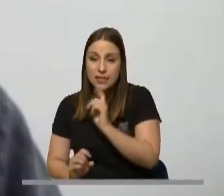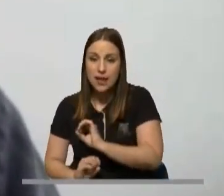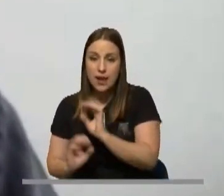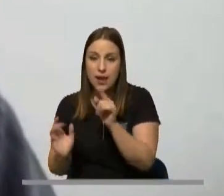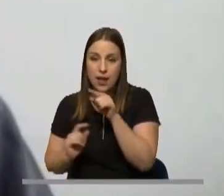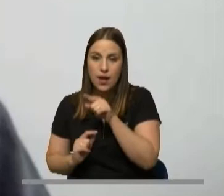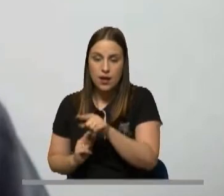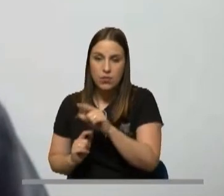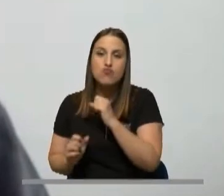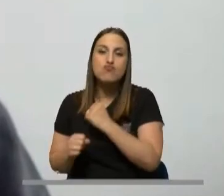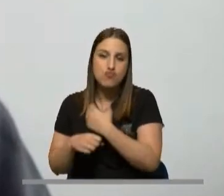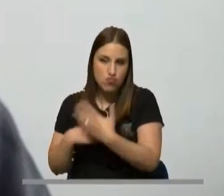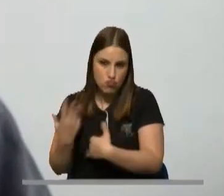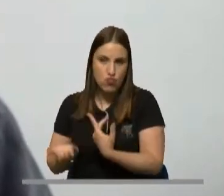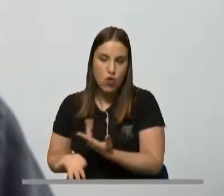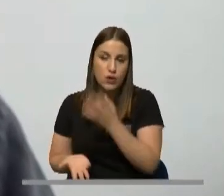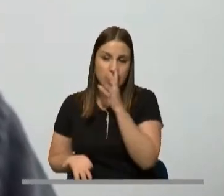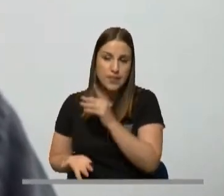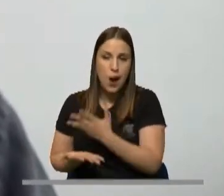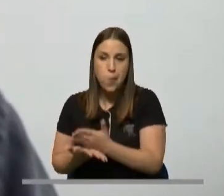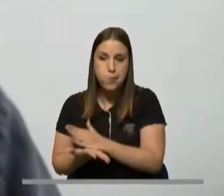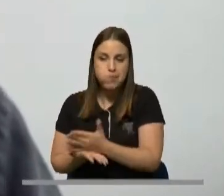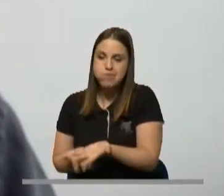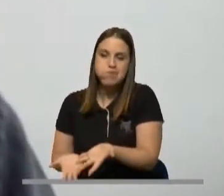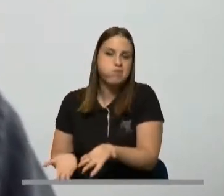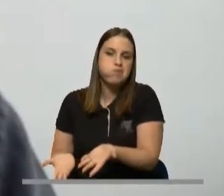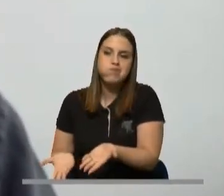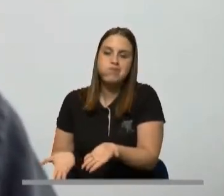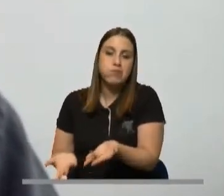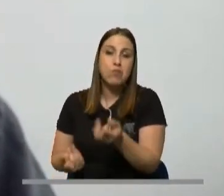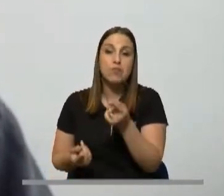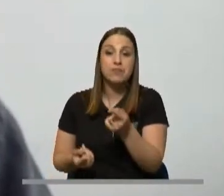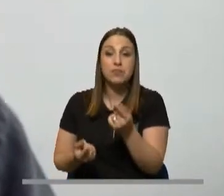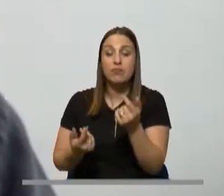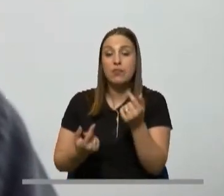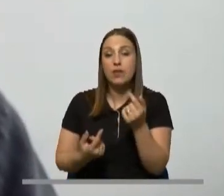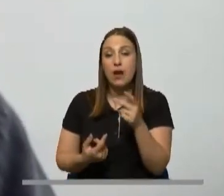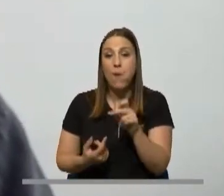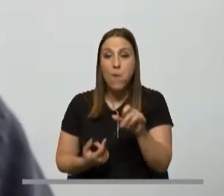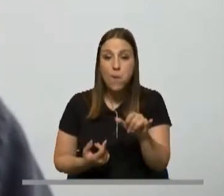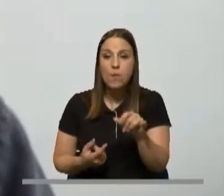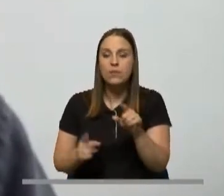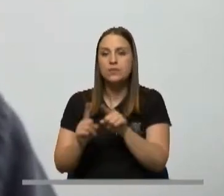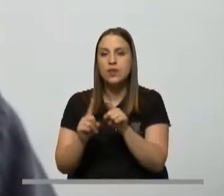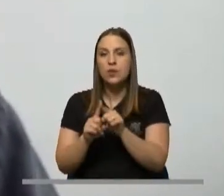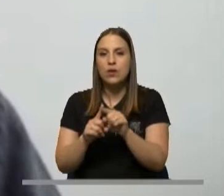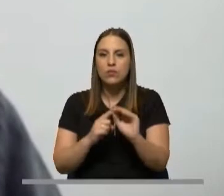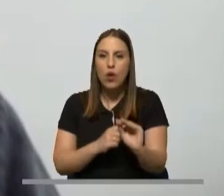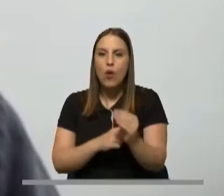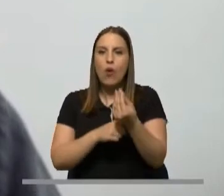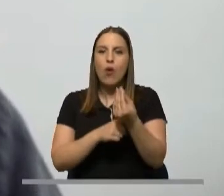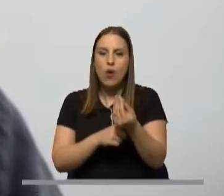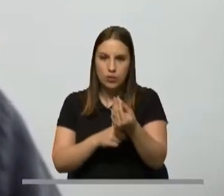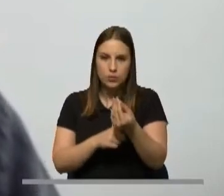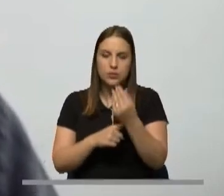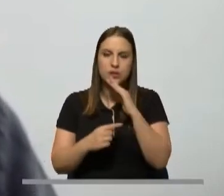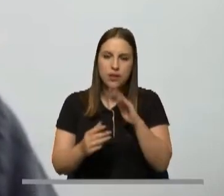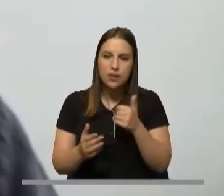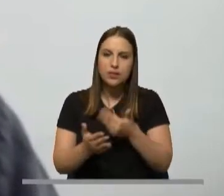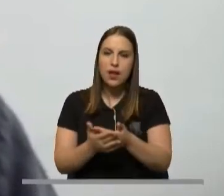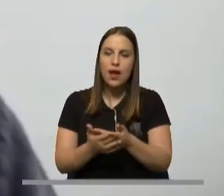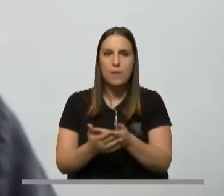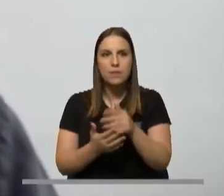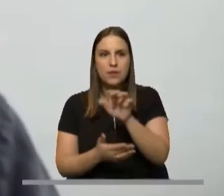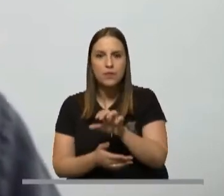of artificial intelligence refers to an objective world, reducible to